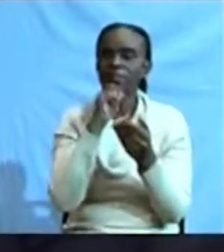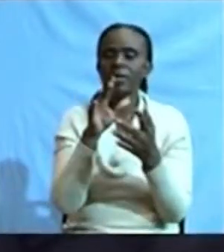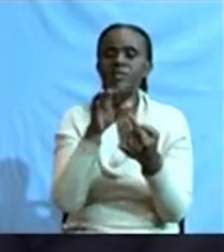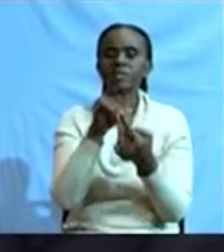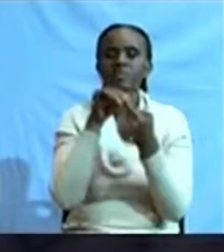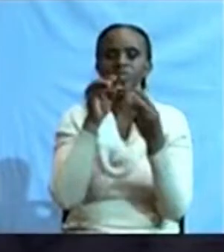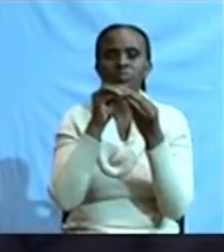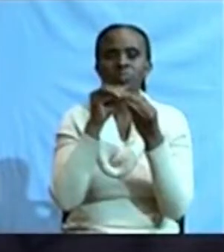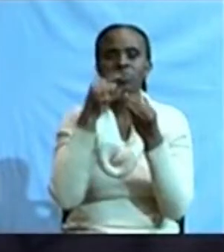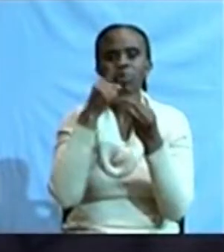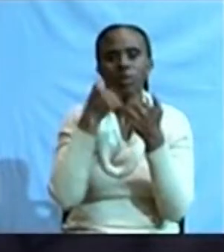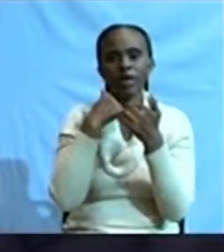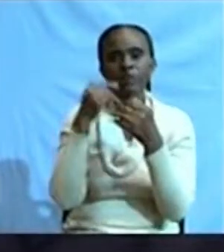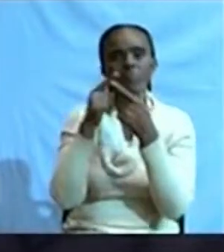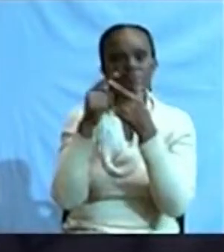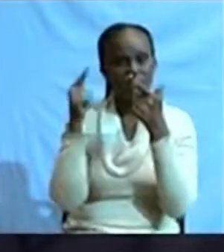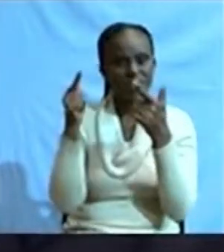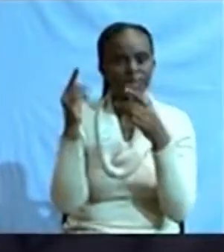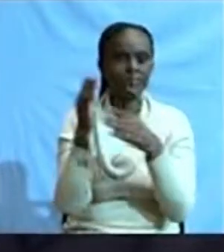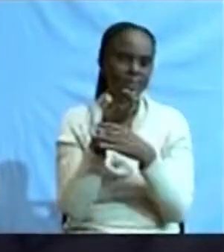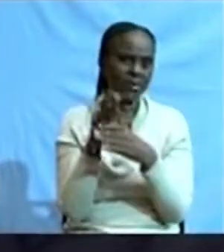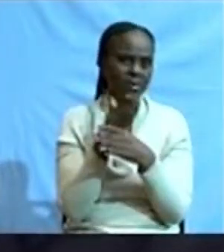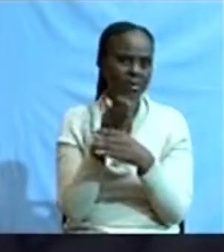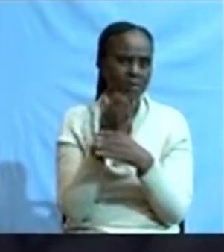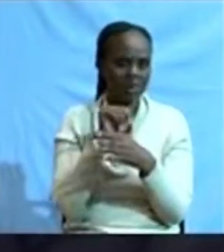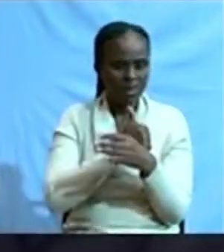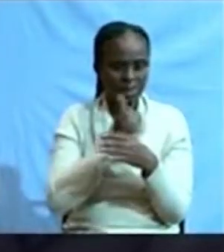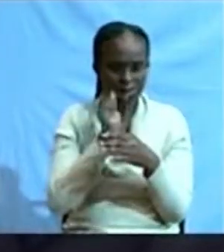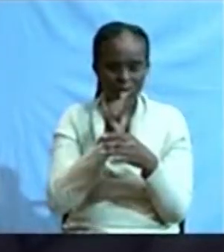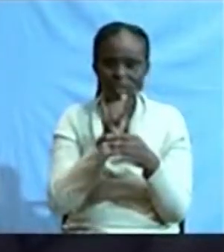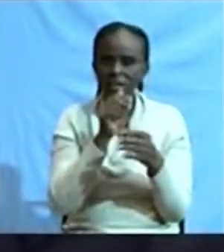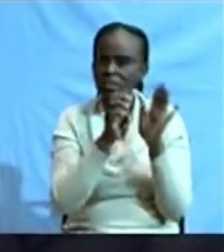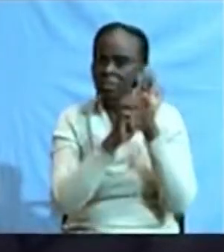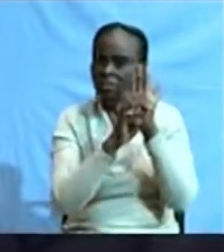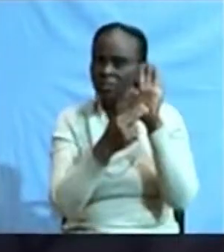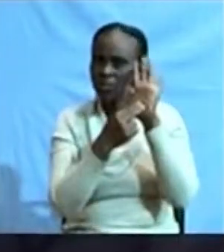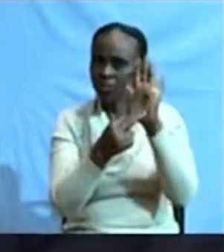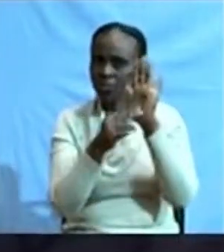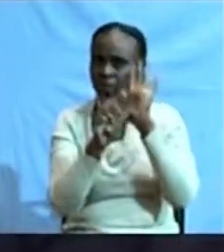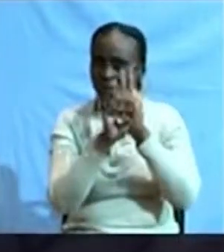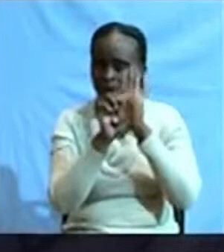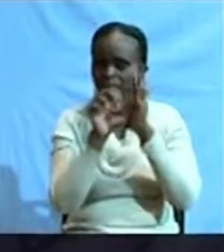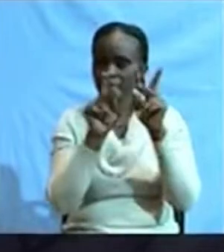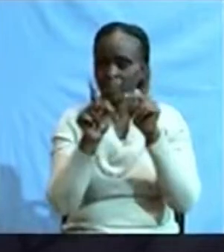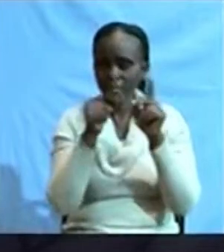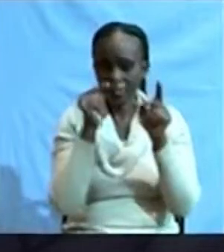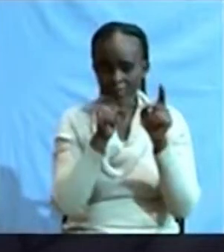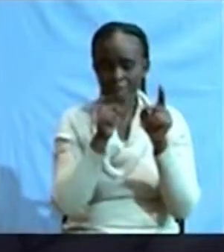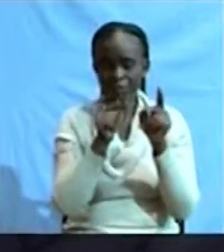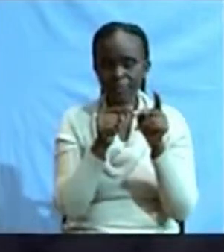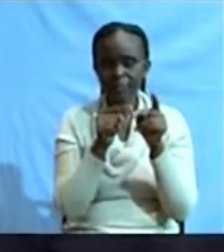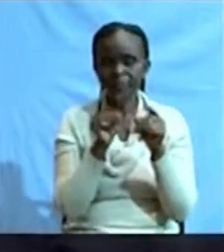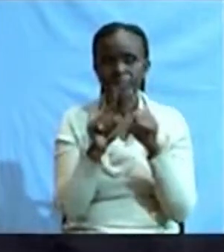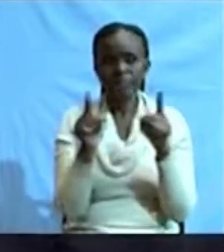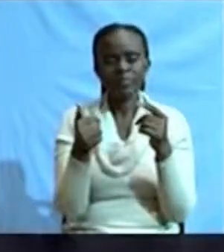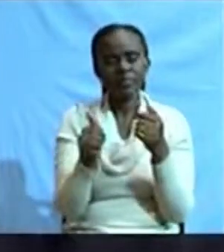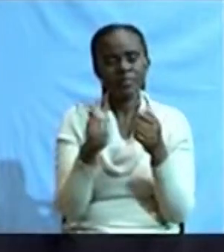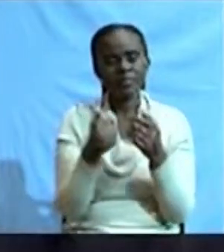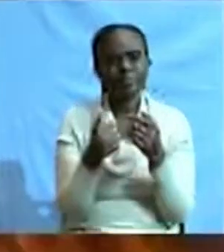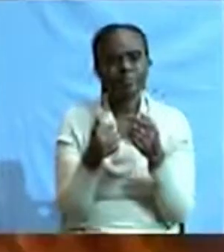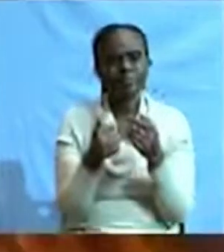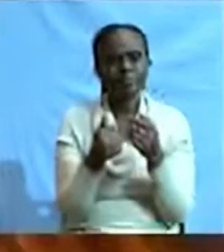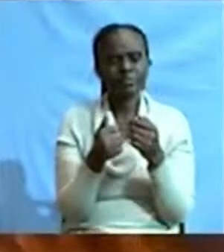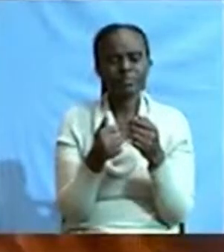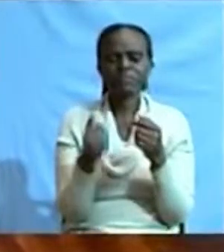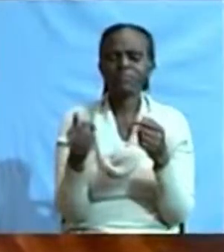those that are holding commercial properties, so that we can set an example to the people that actually this is. But initially said, where you